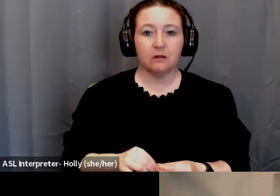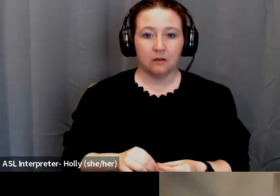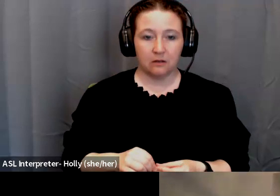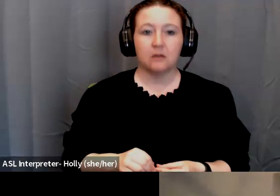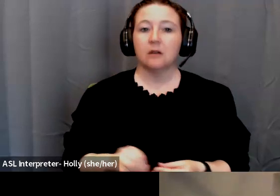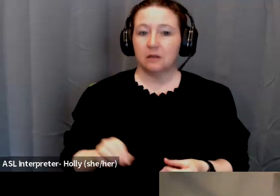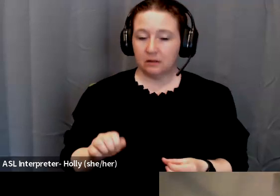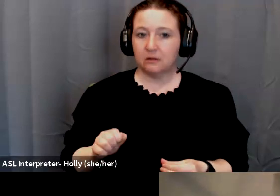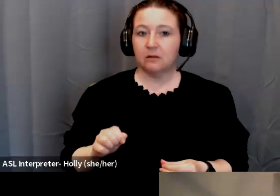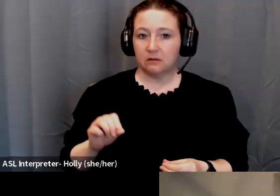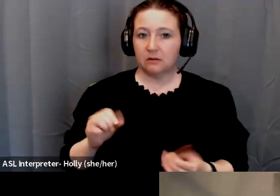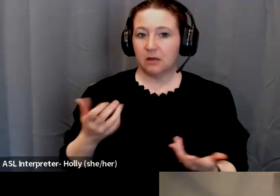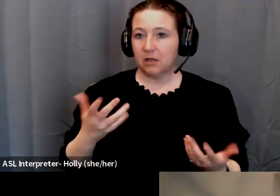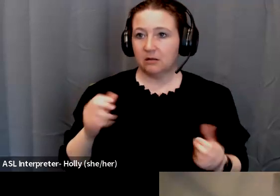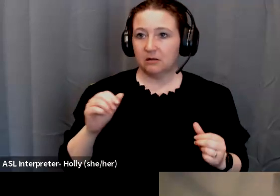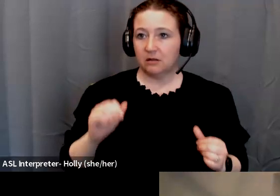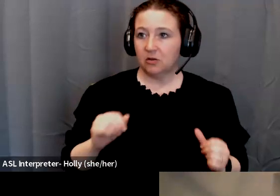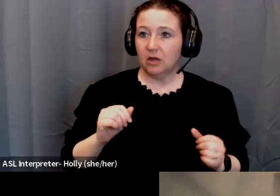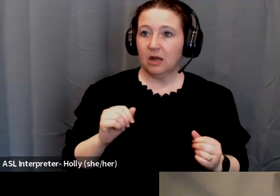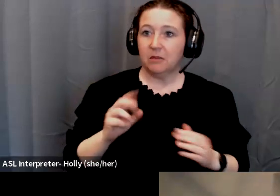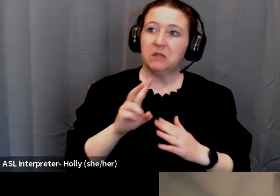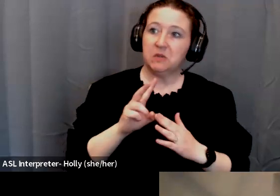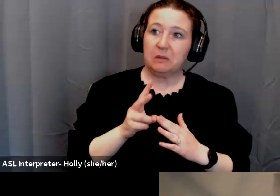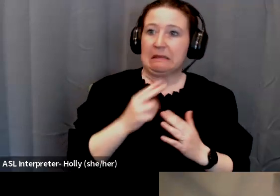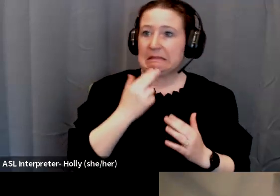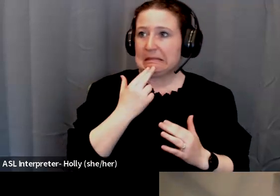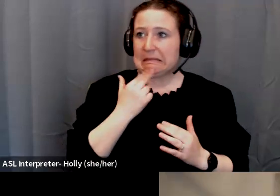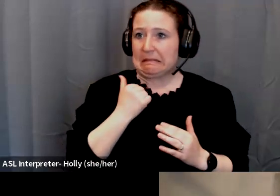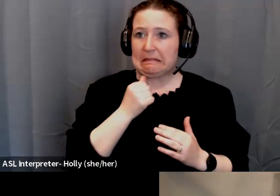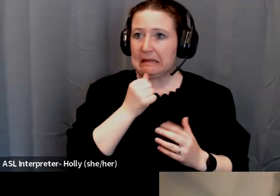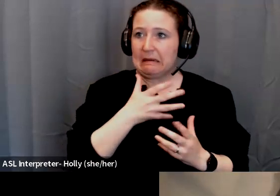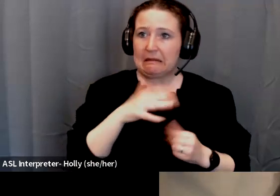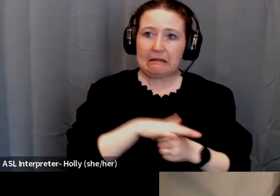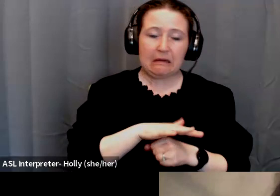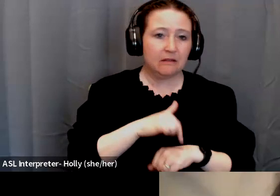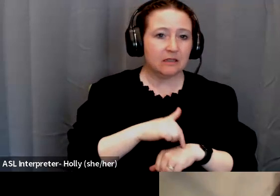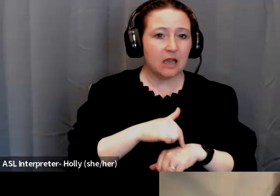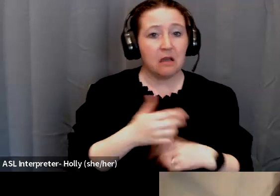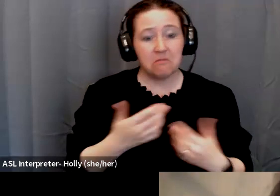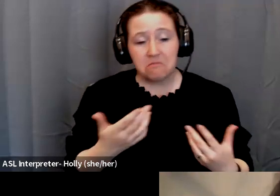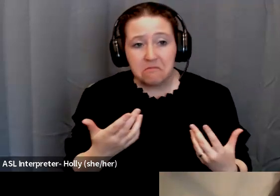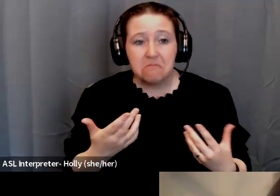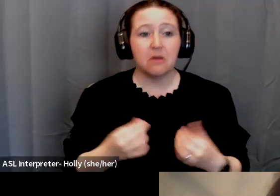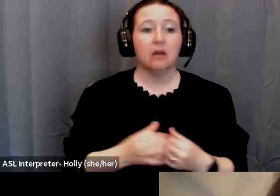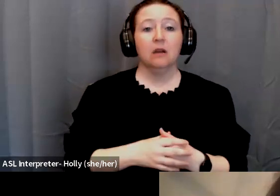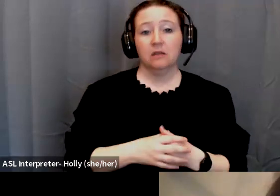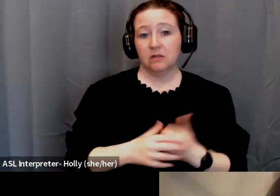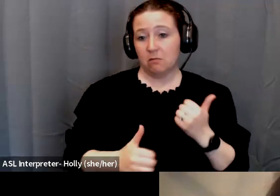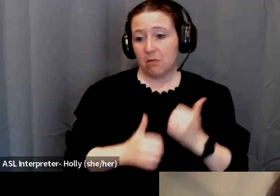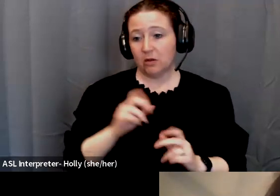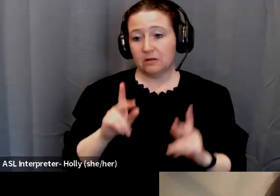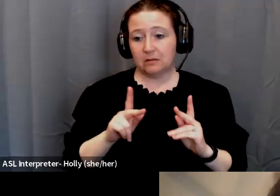does cut both ways. 2 minutes does seem kind of short. And really, most people's